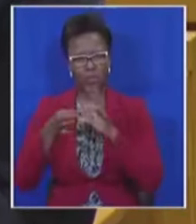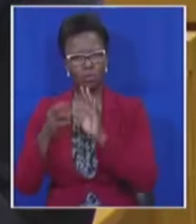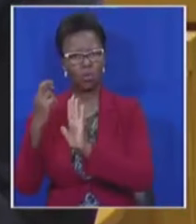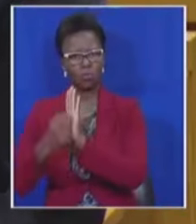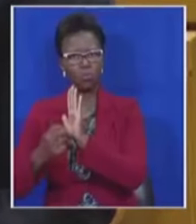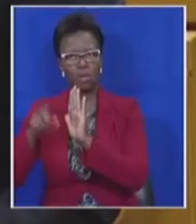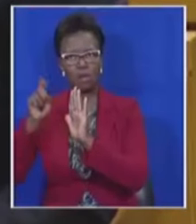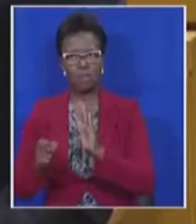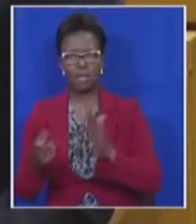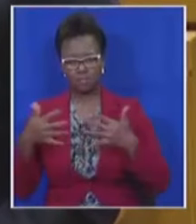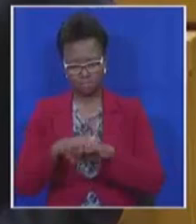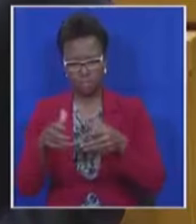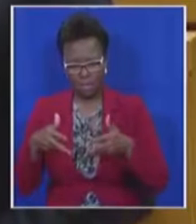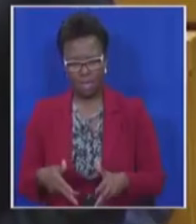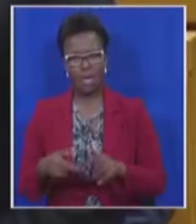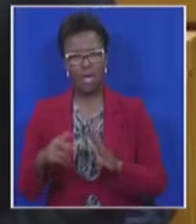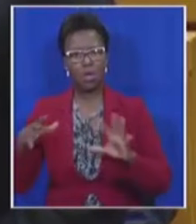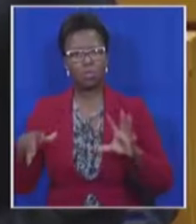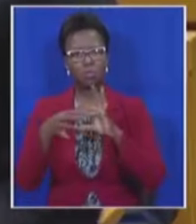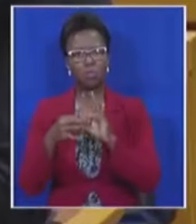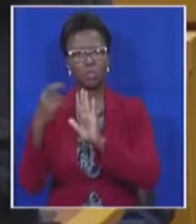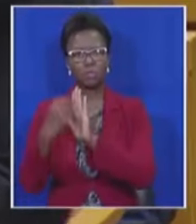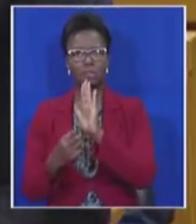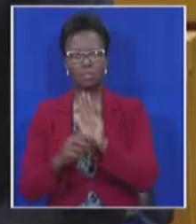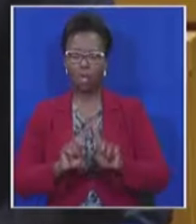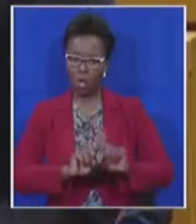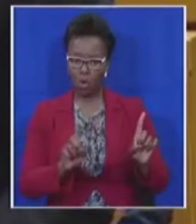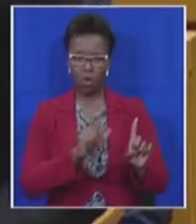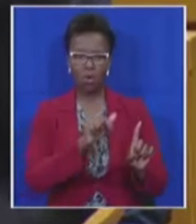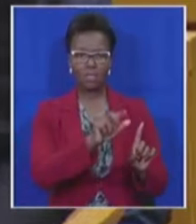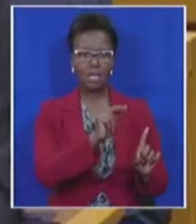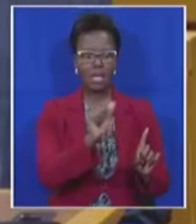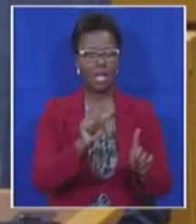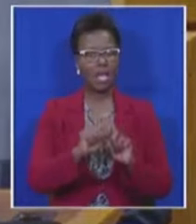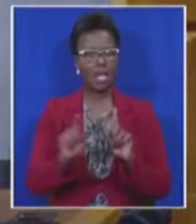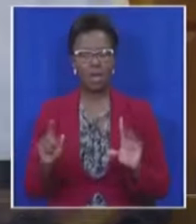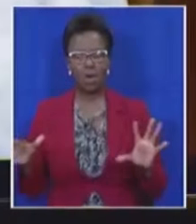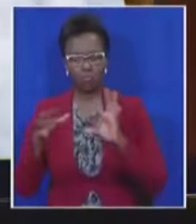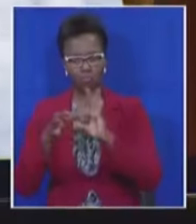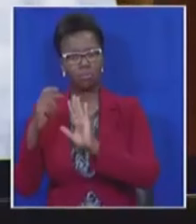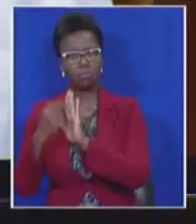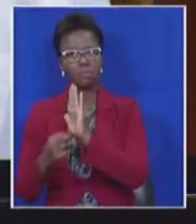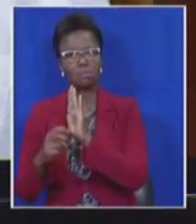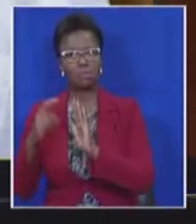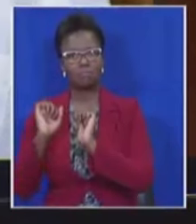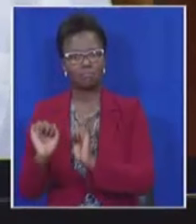in a joint sitting. Honorable, that is a rule of the National Assembly. It's not a rule of a joint sitting. Honourable members,